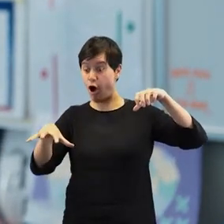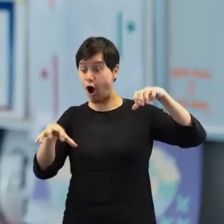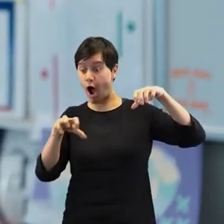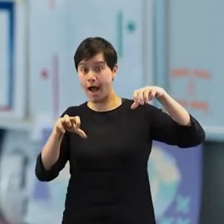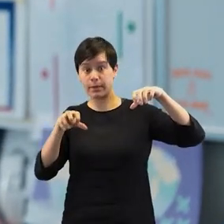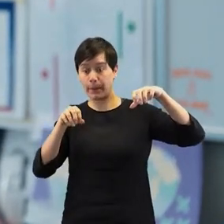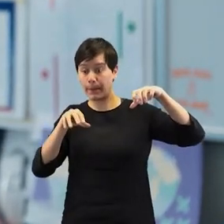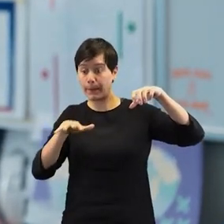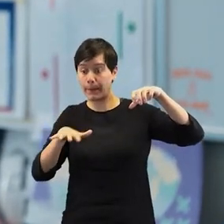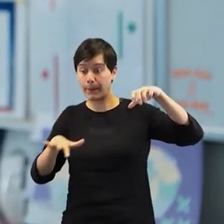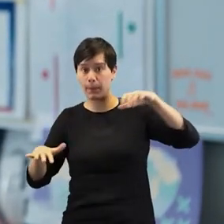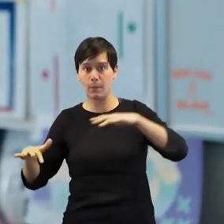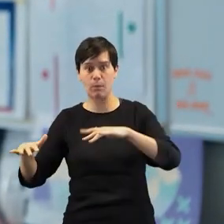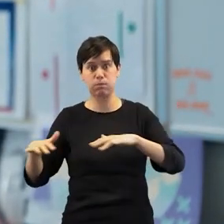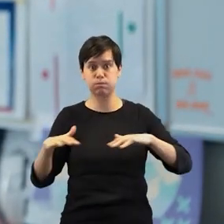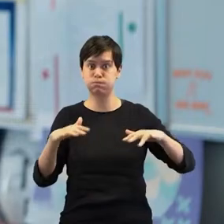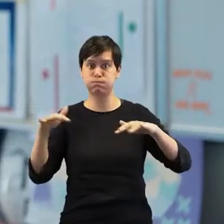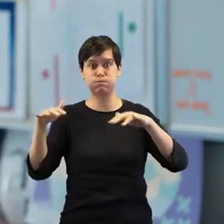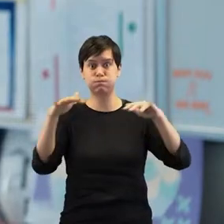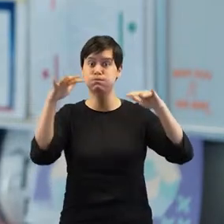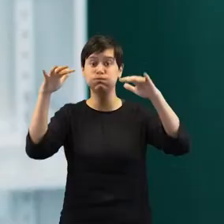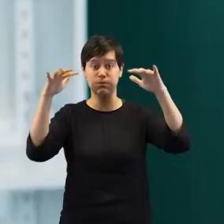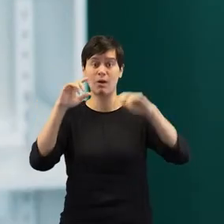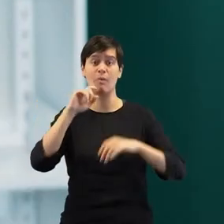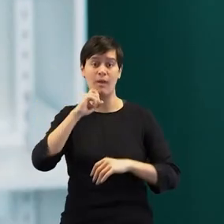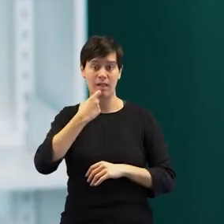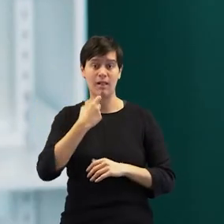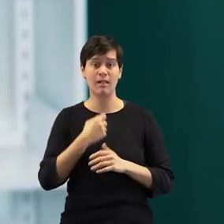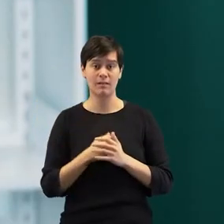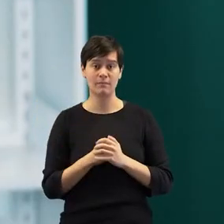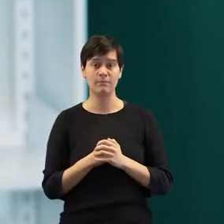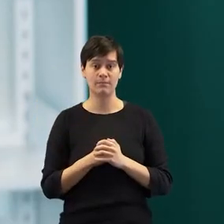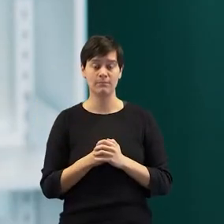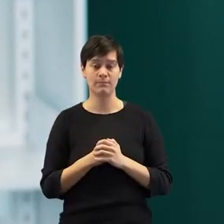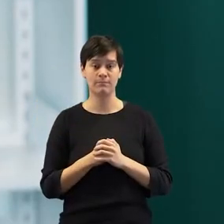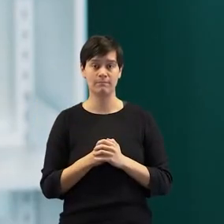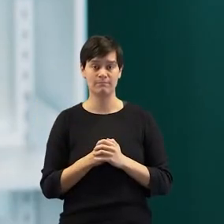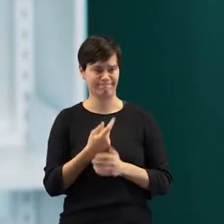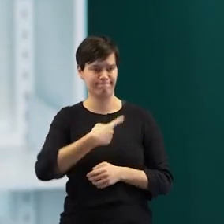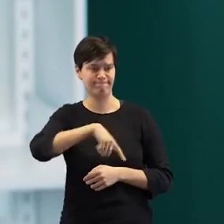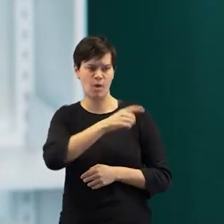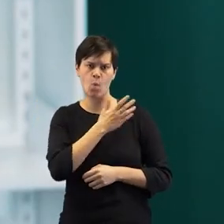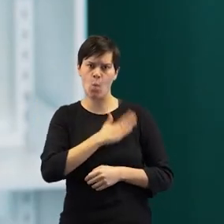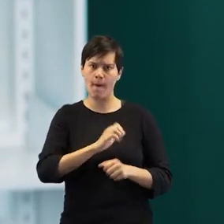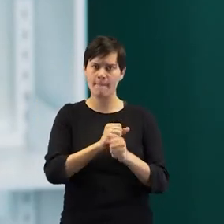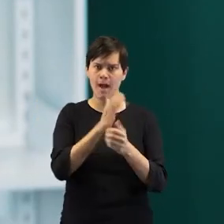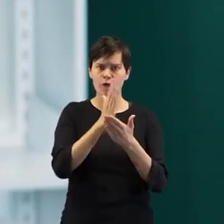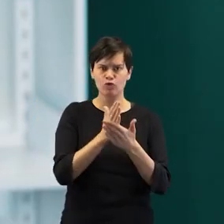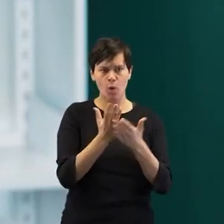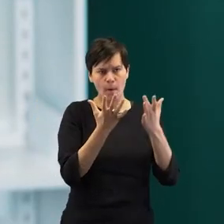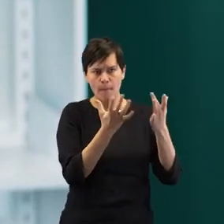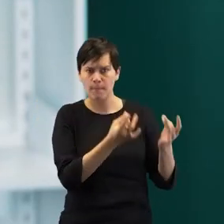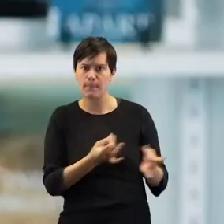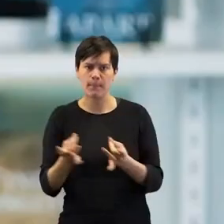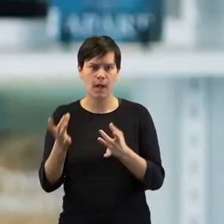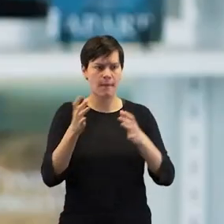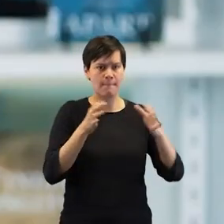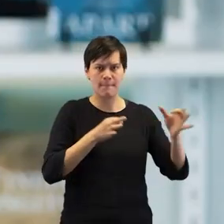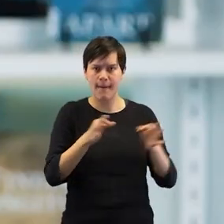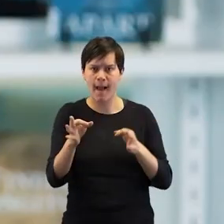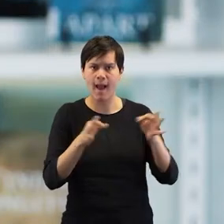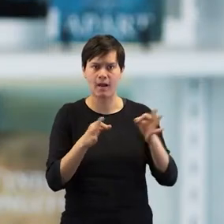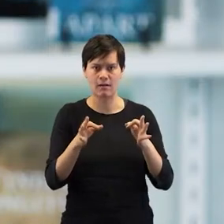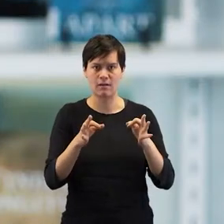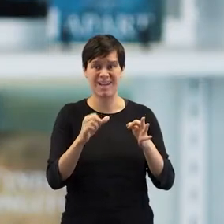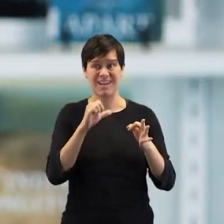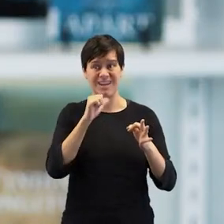as the ice sheets melt, then the sea level goes up. If we're going to be prepared for and plan for what's coming in the future with sea